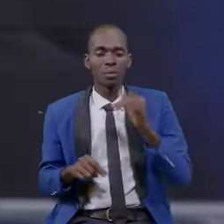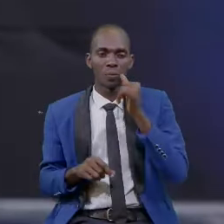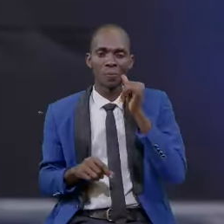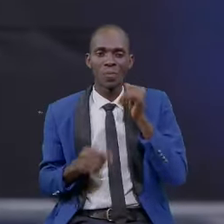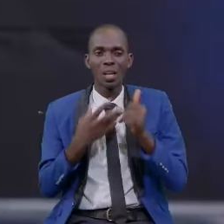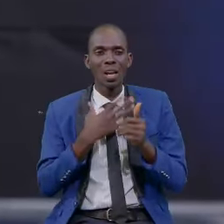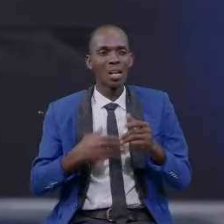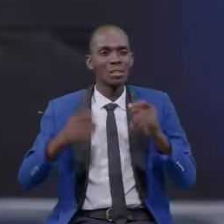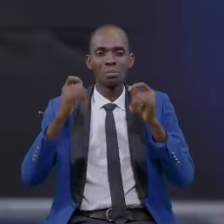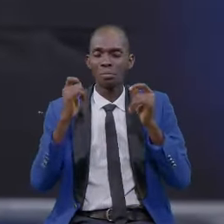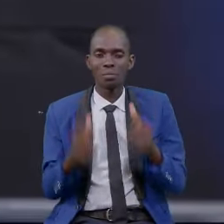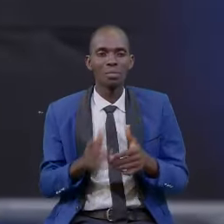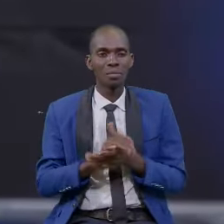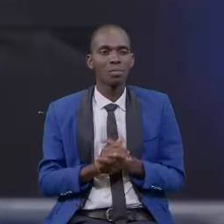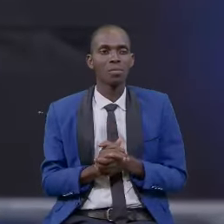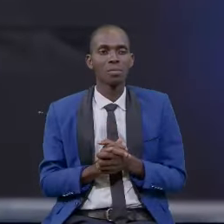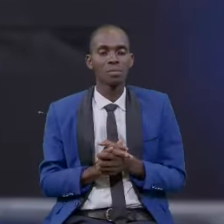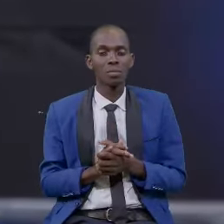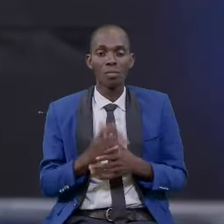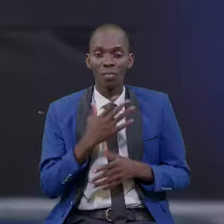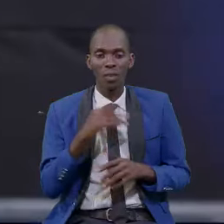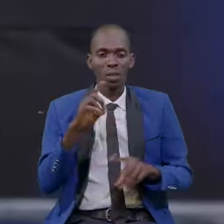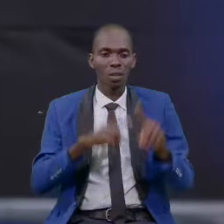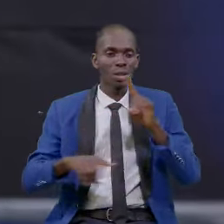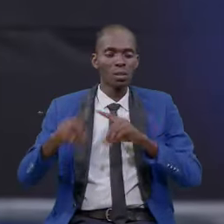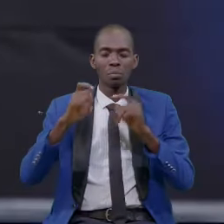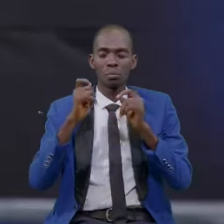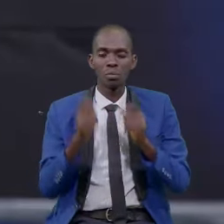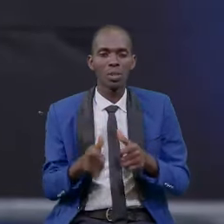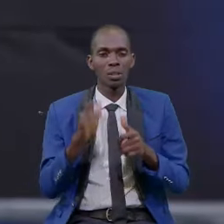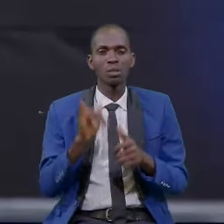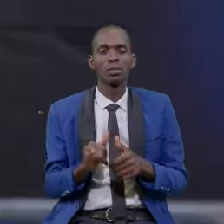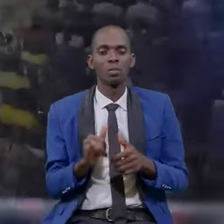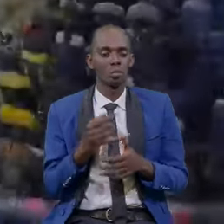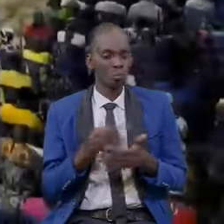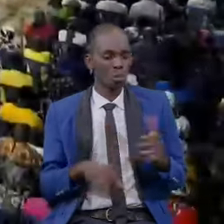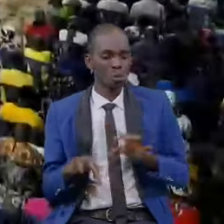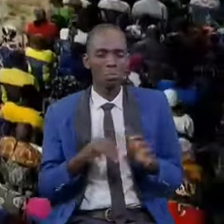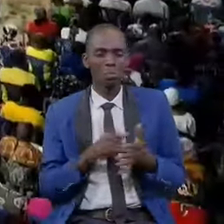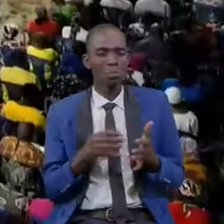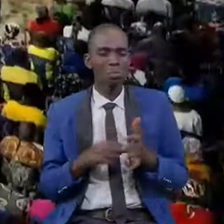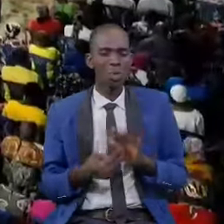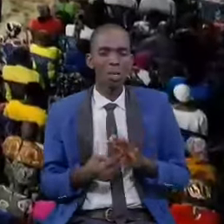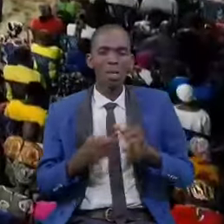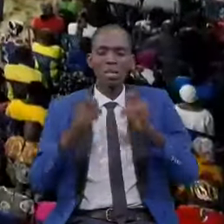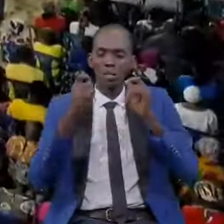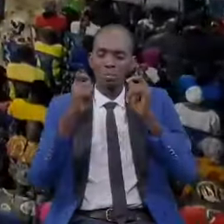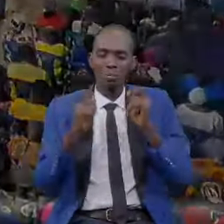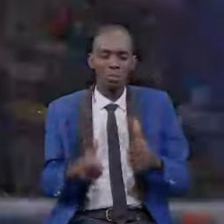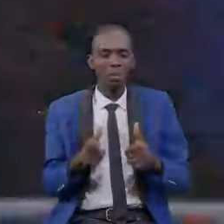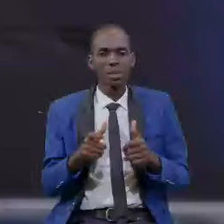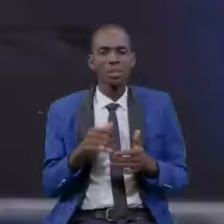straightway, somebody say straightway. What does that mean? Immediately. Shout